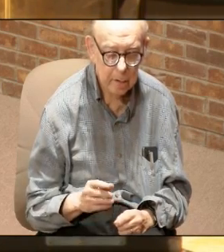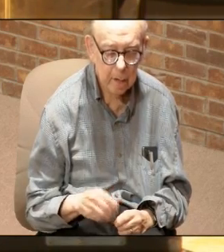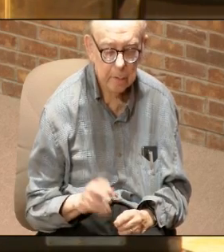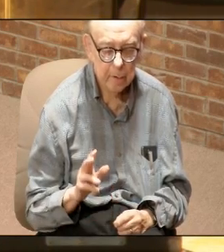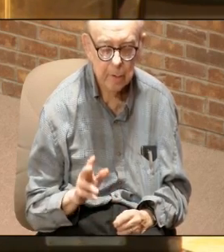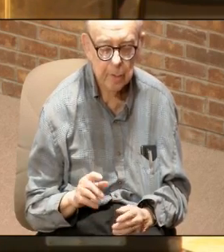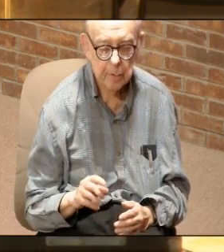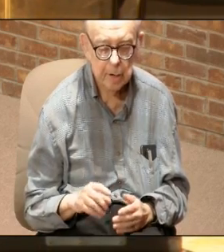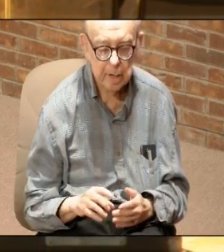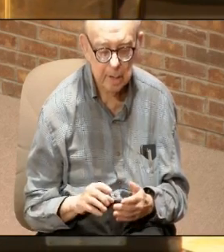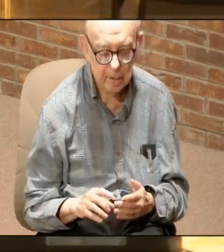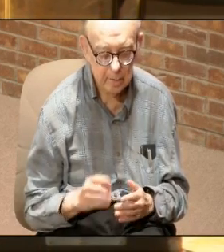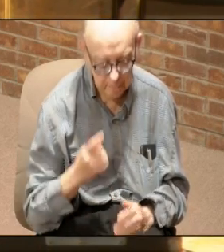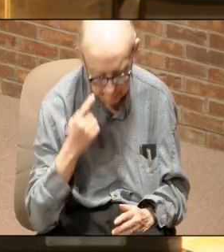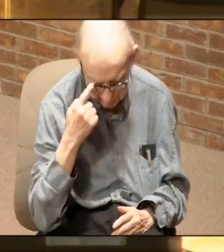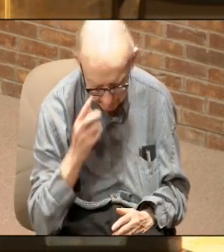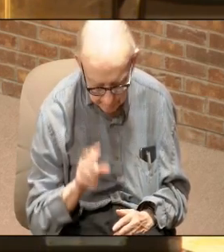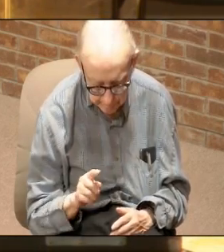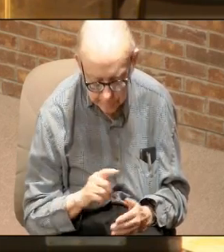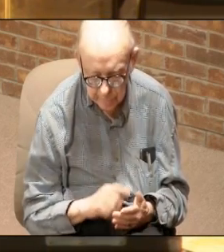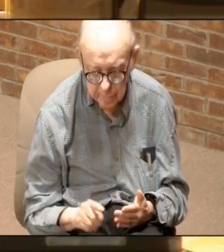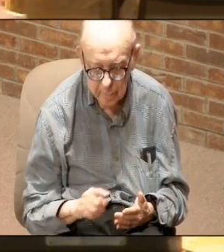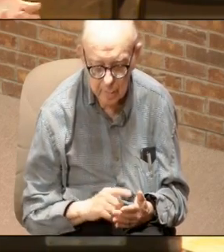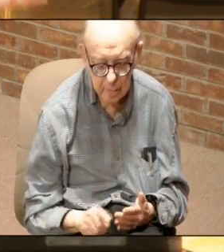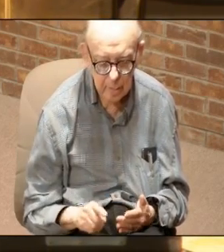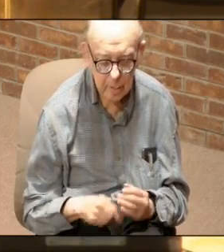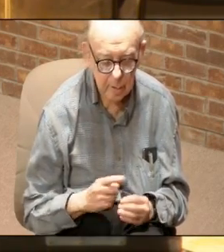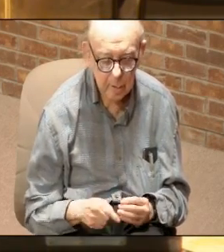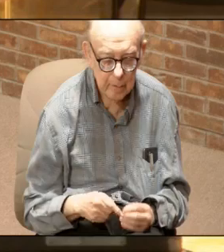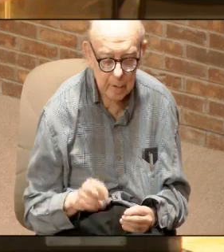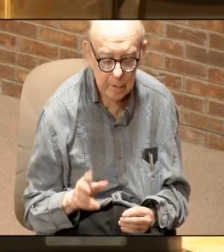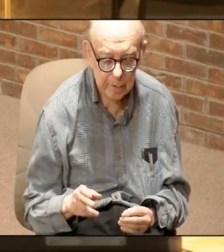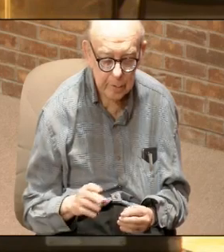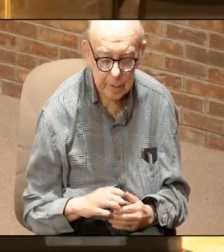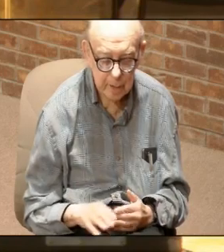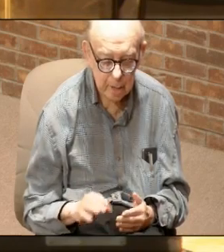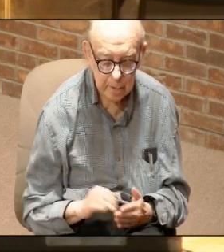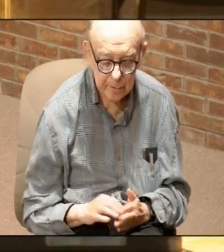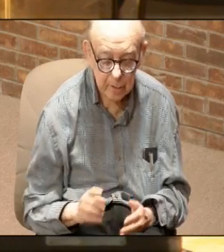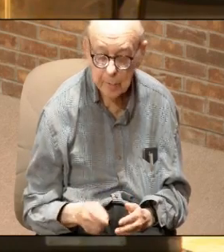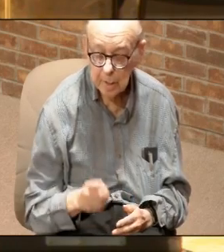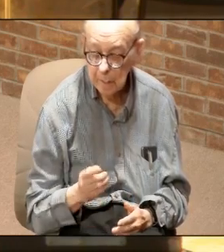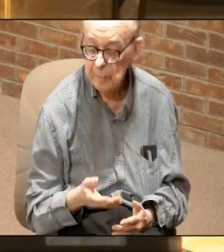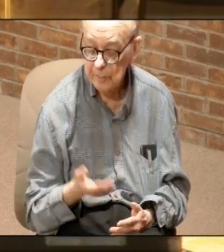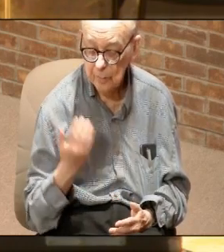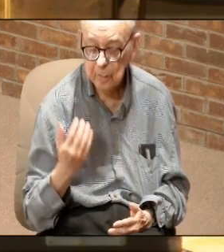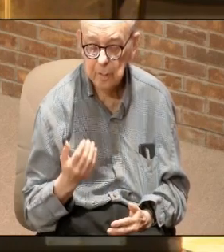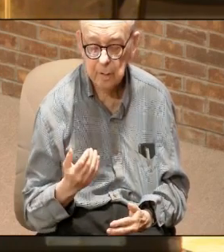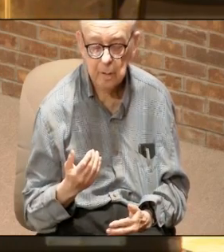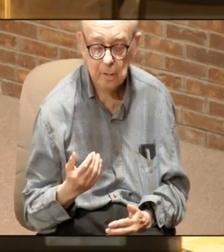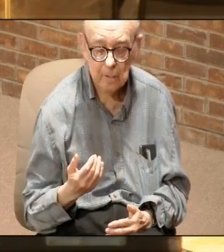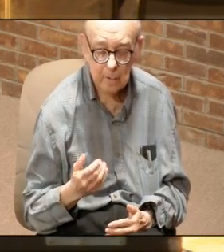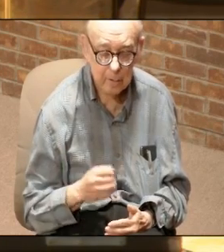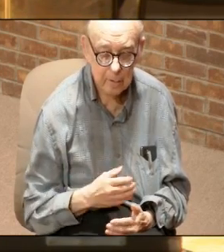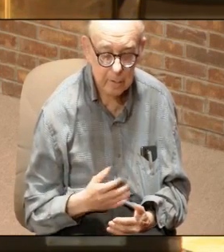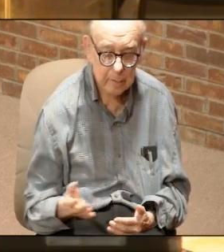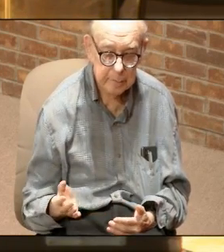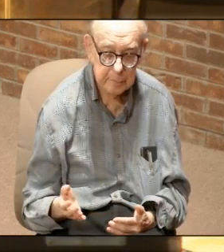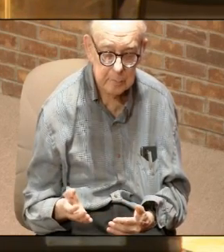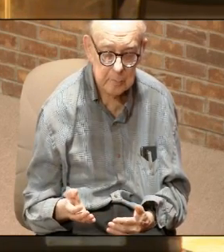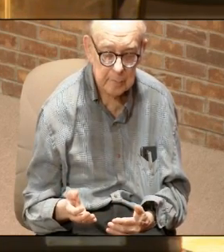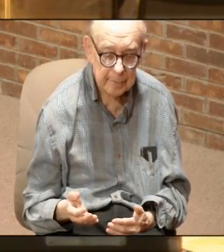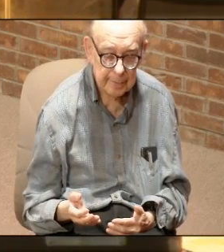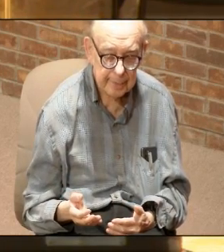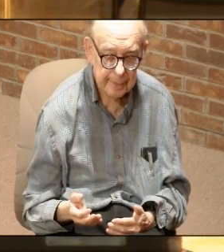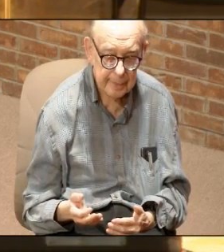week. It's like, what about the $3 that it went up? You know, and all of these things that's going